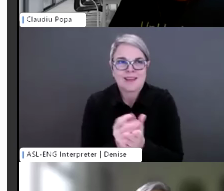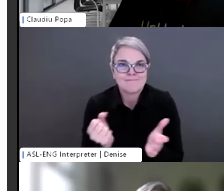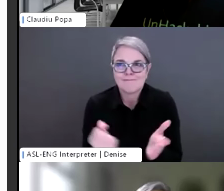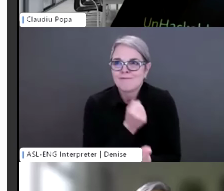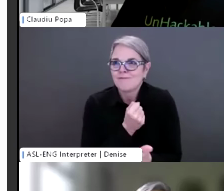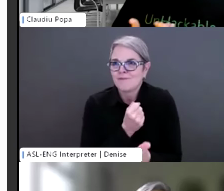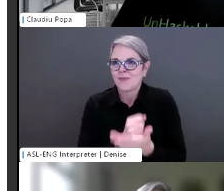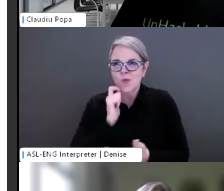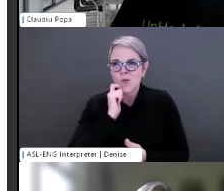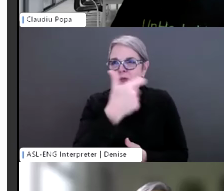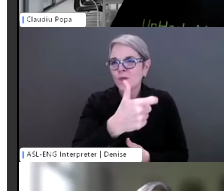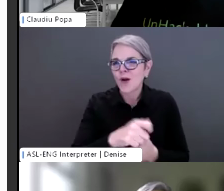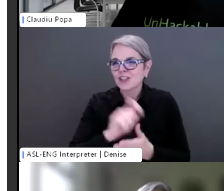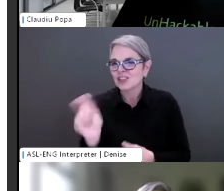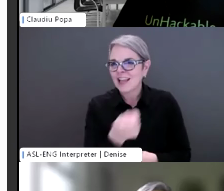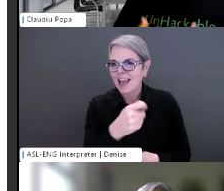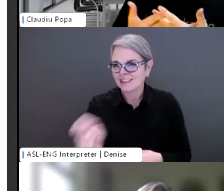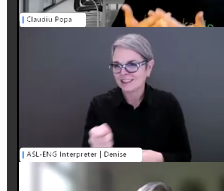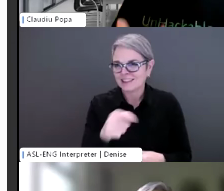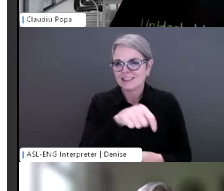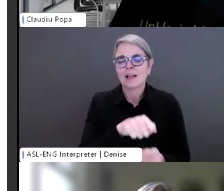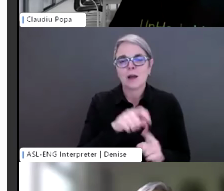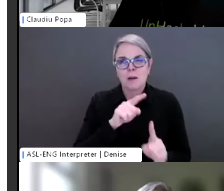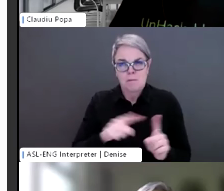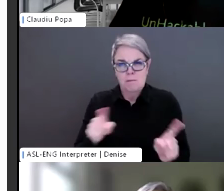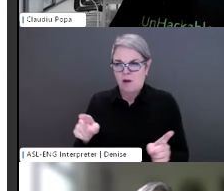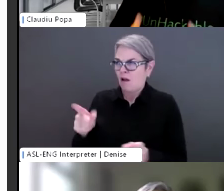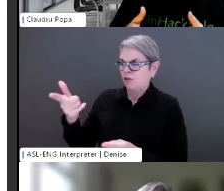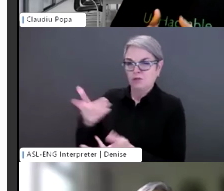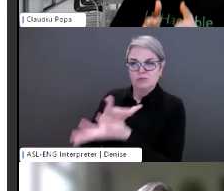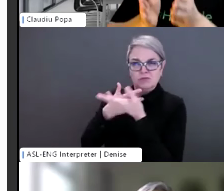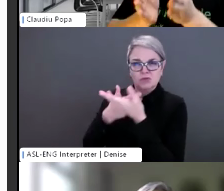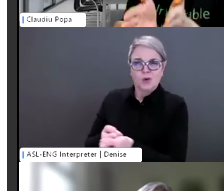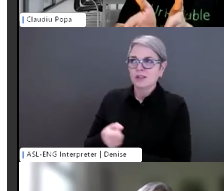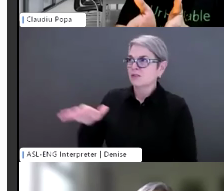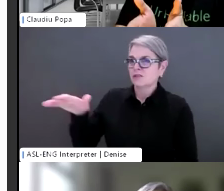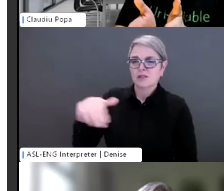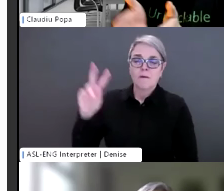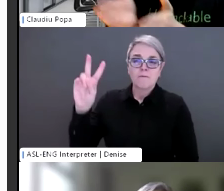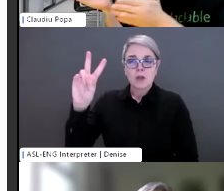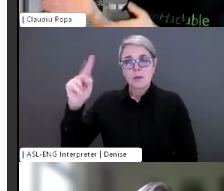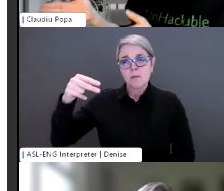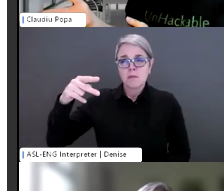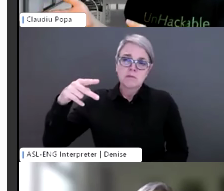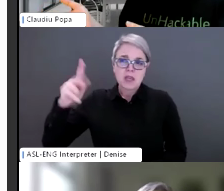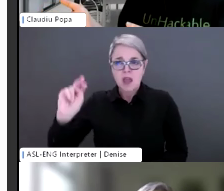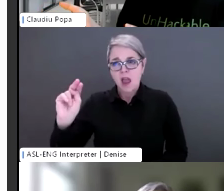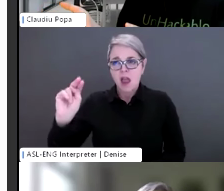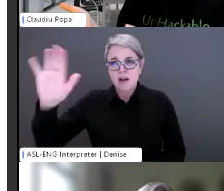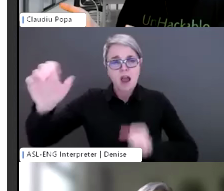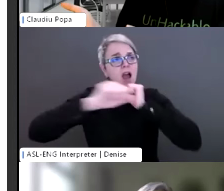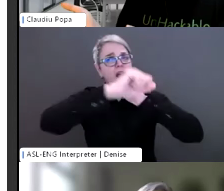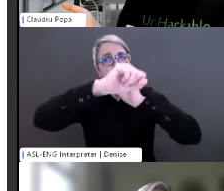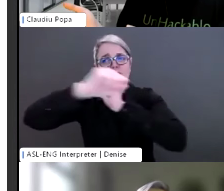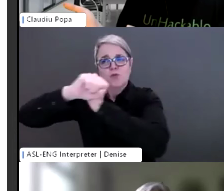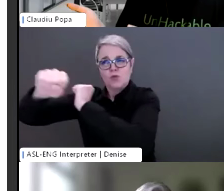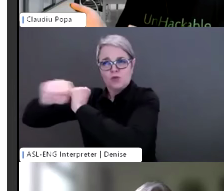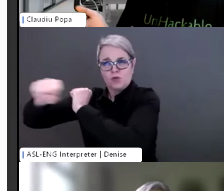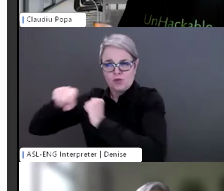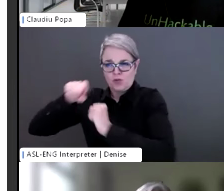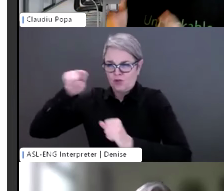faceless organization, privately owned, to carry my traffic to my own bank account here